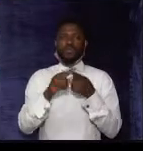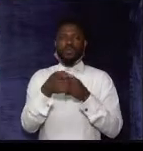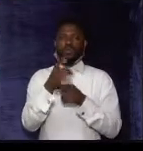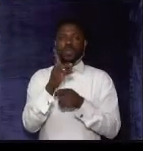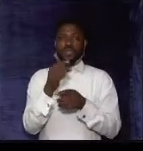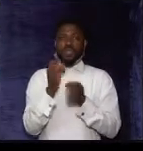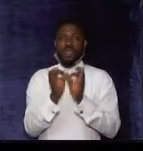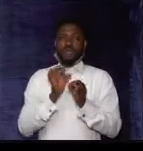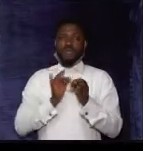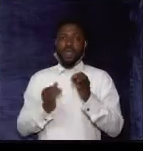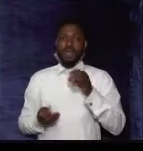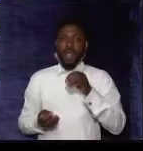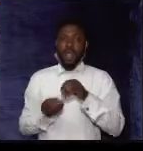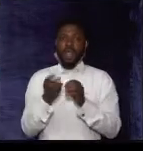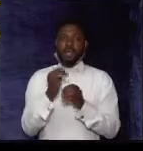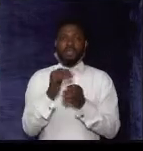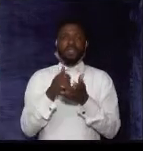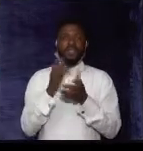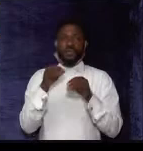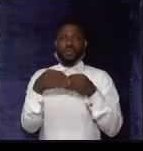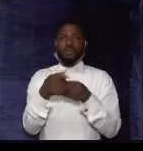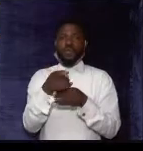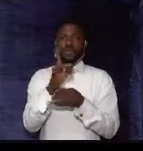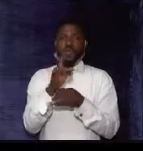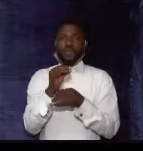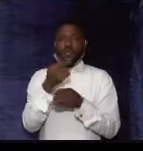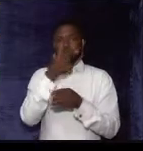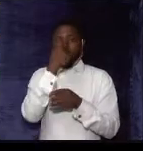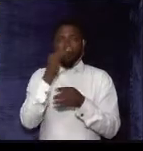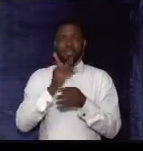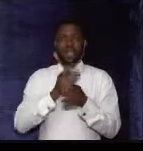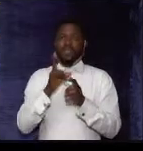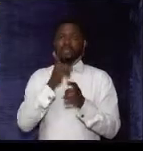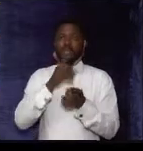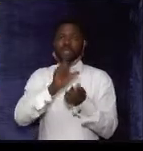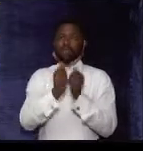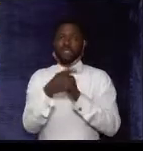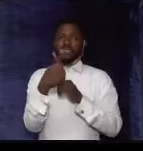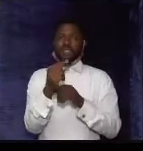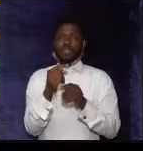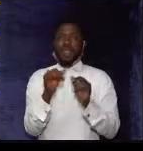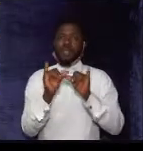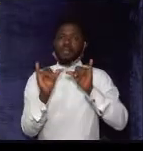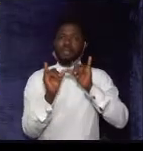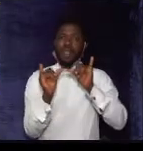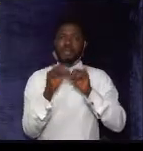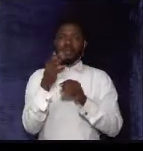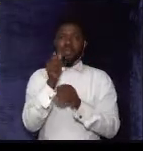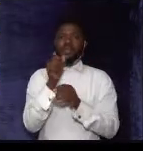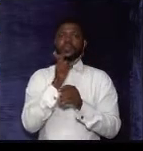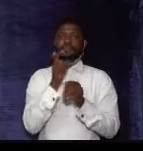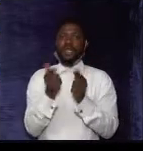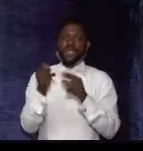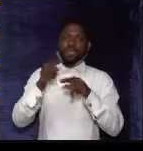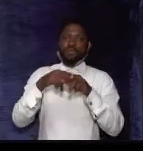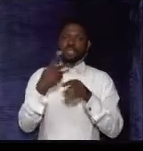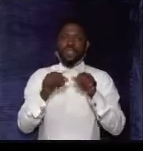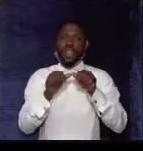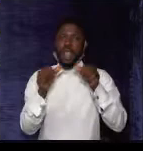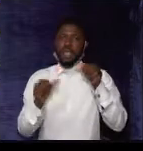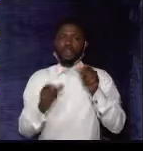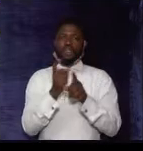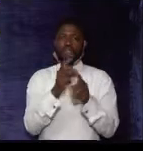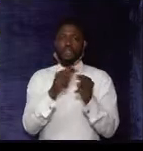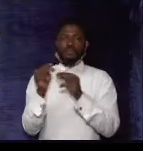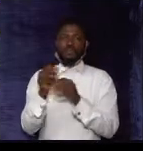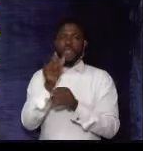to 180. If I still add A and B, they will still give you 180 because I did not change the size of A. I did not increase the angle. I just